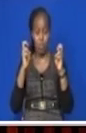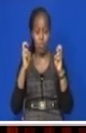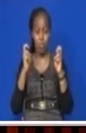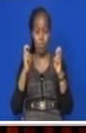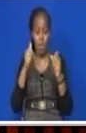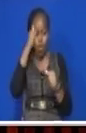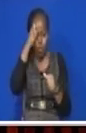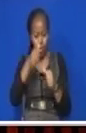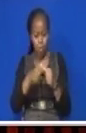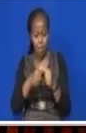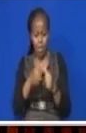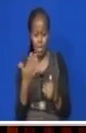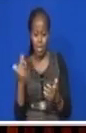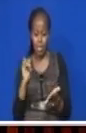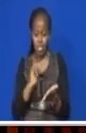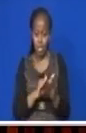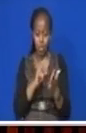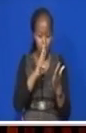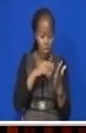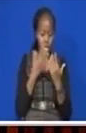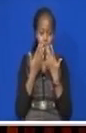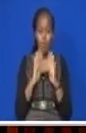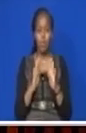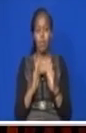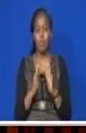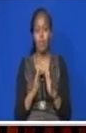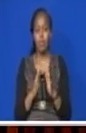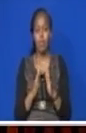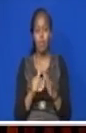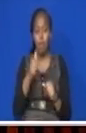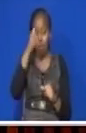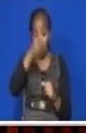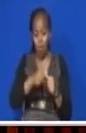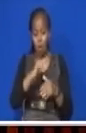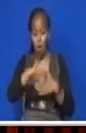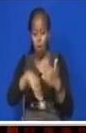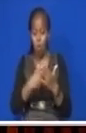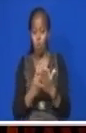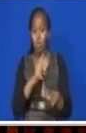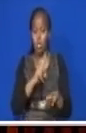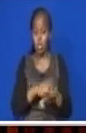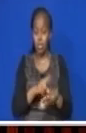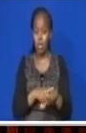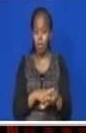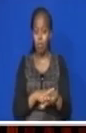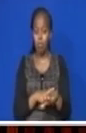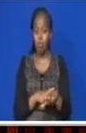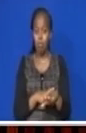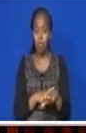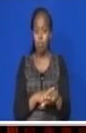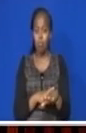topic, these are the things which I came up with. All right, remember all the time when you are looking at